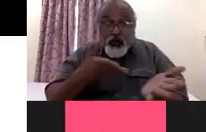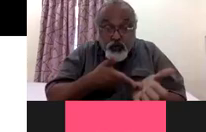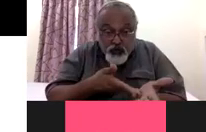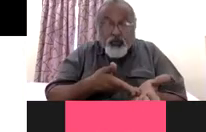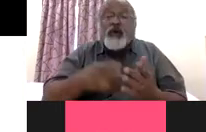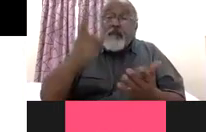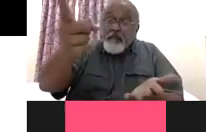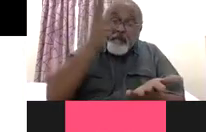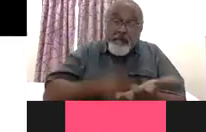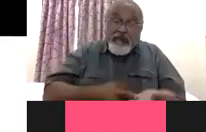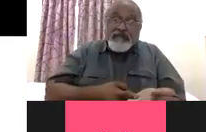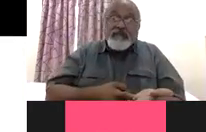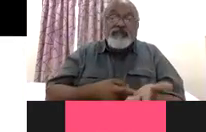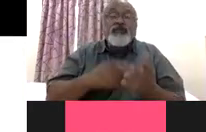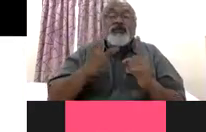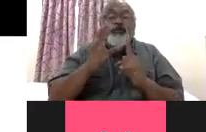padega. Nahi to ab,